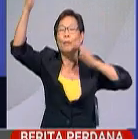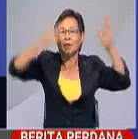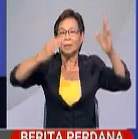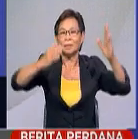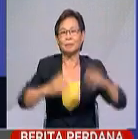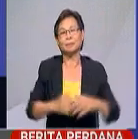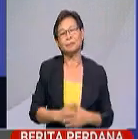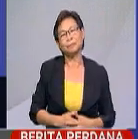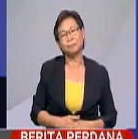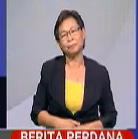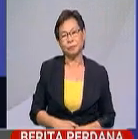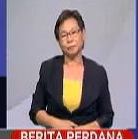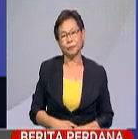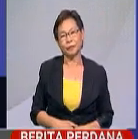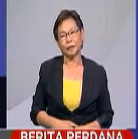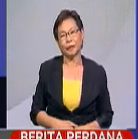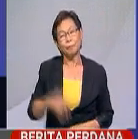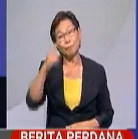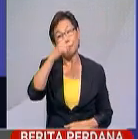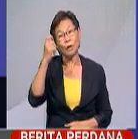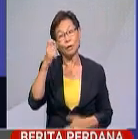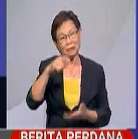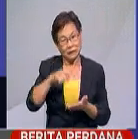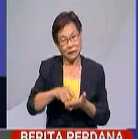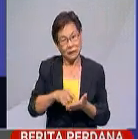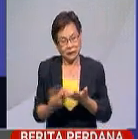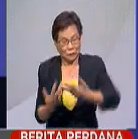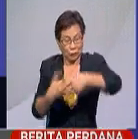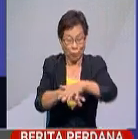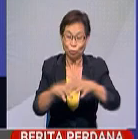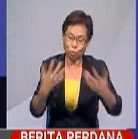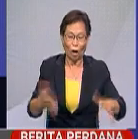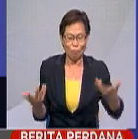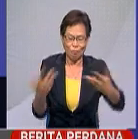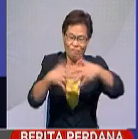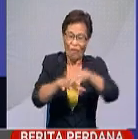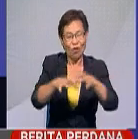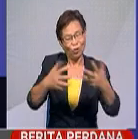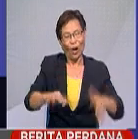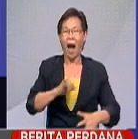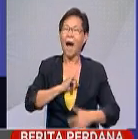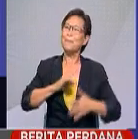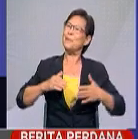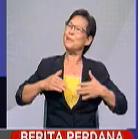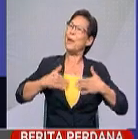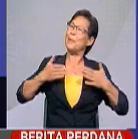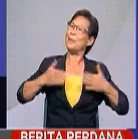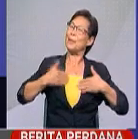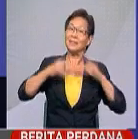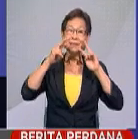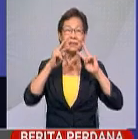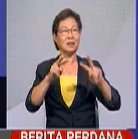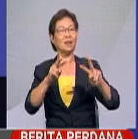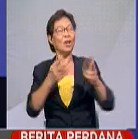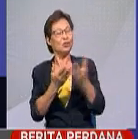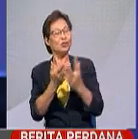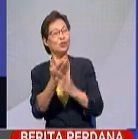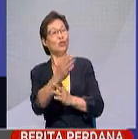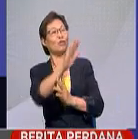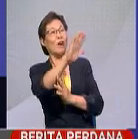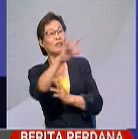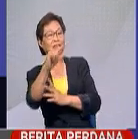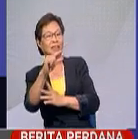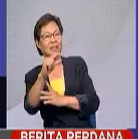goal. Because of such collaboration, I am pleased to see that through the